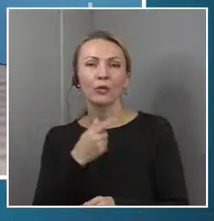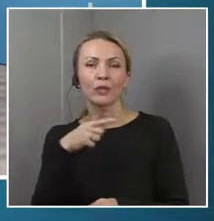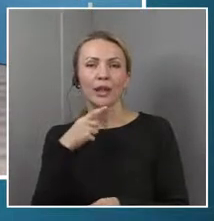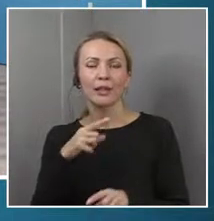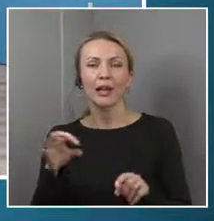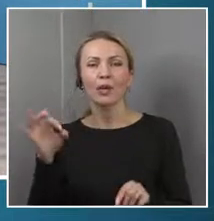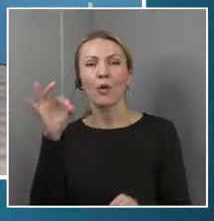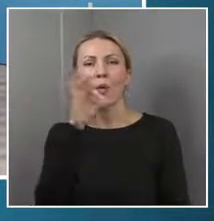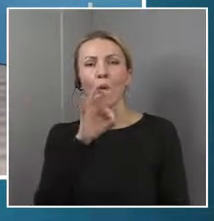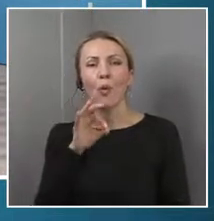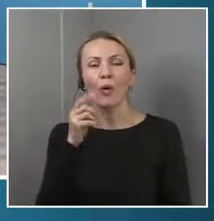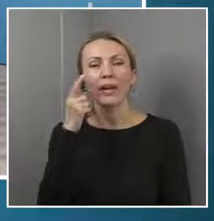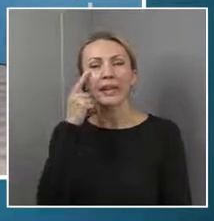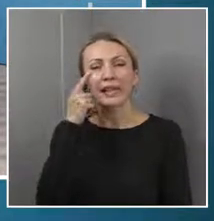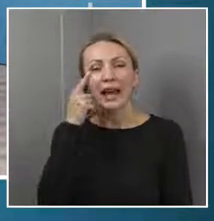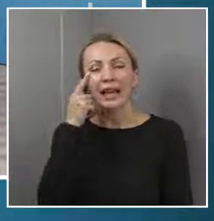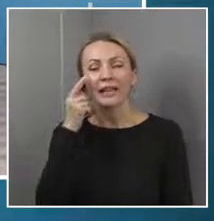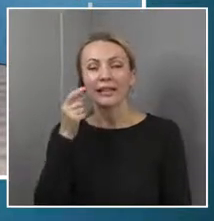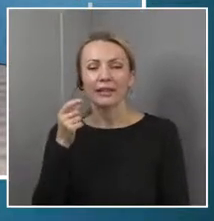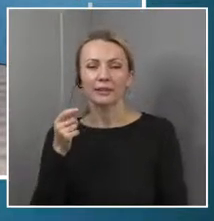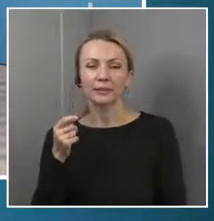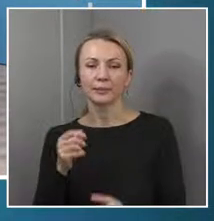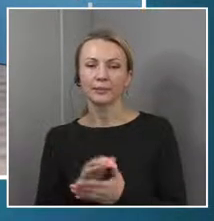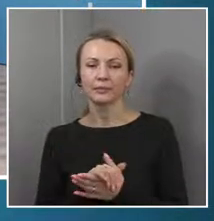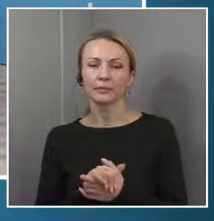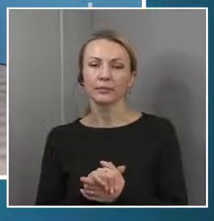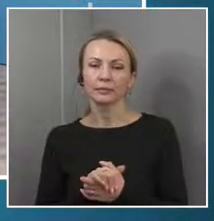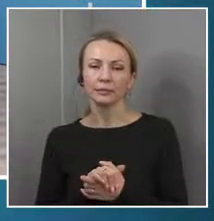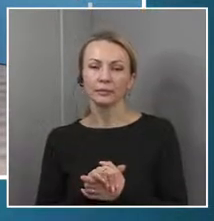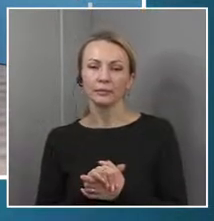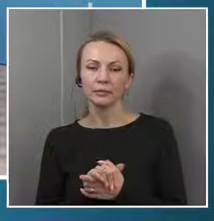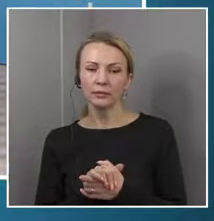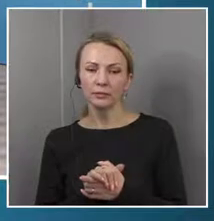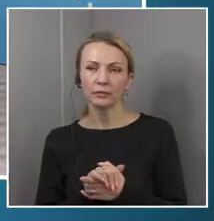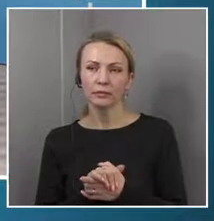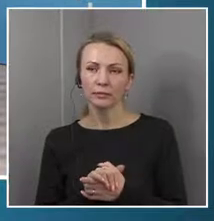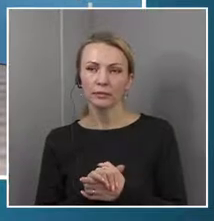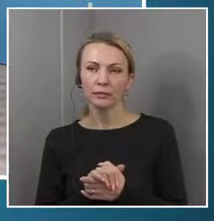words about China, and are they real